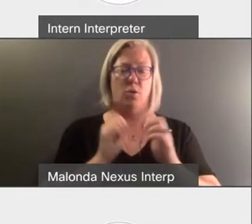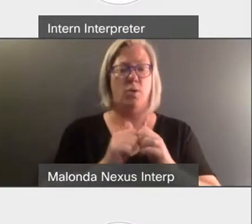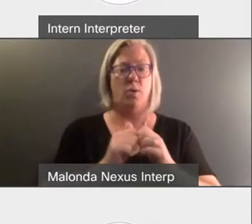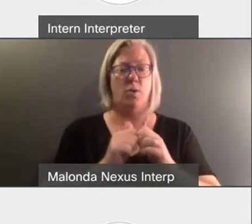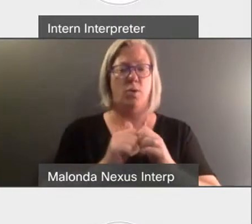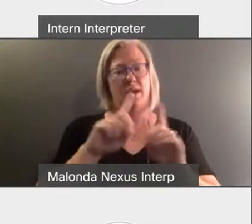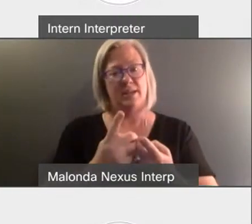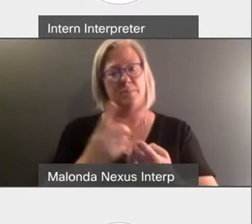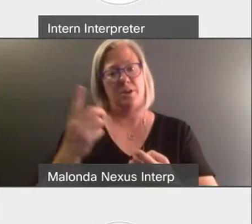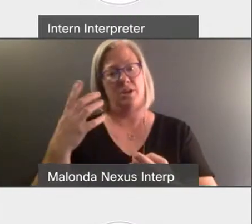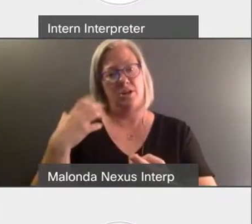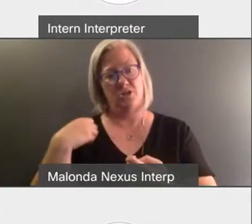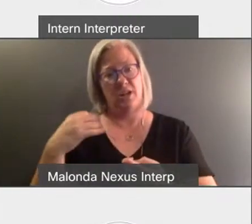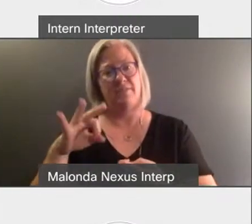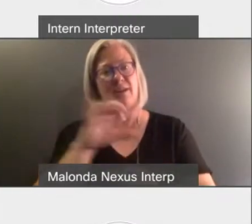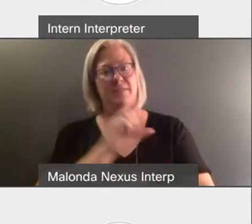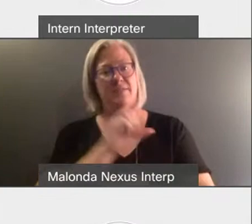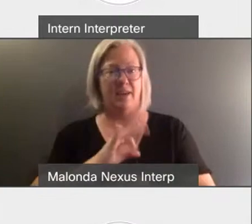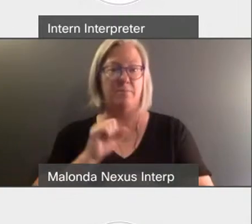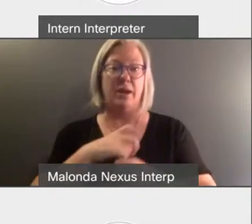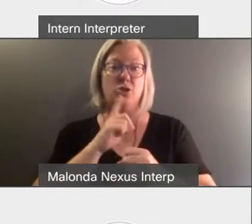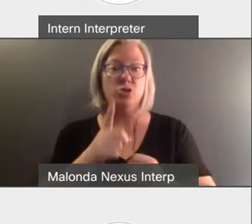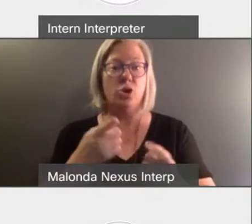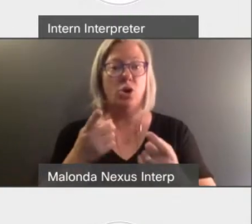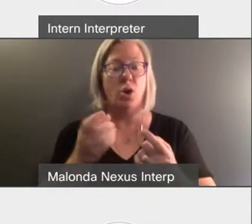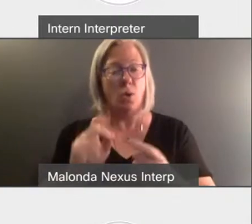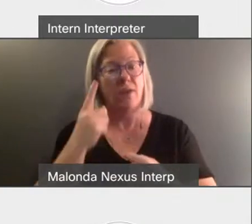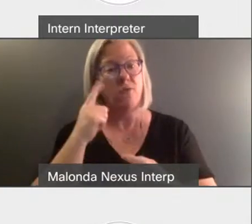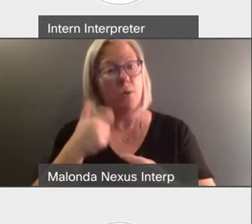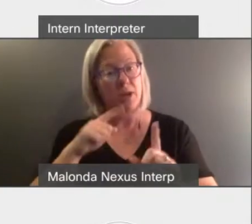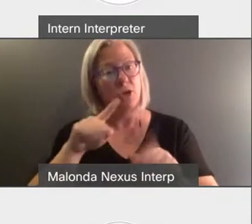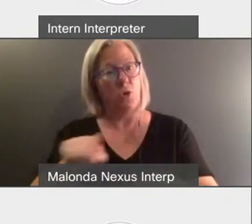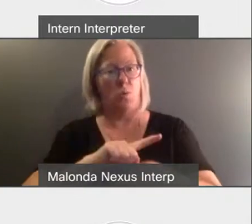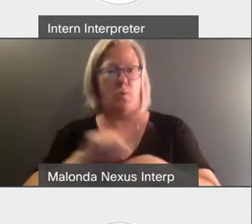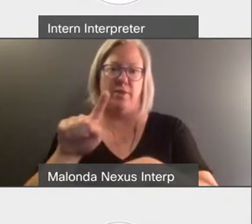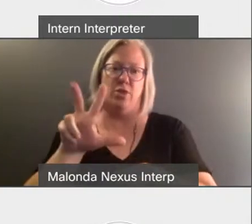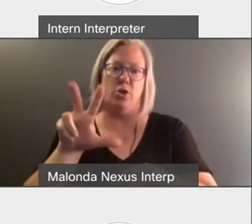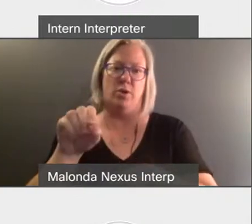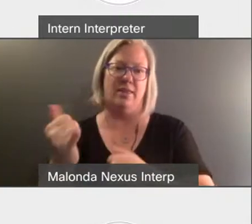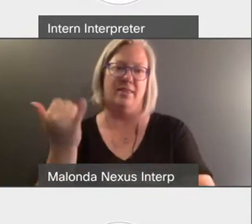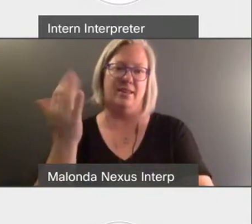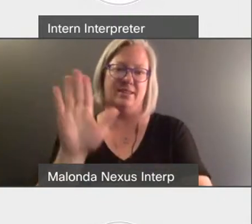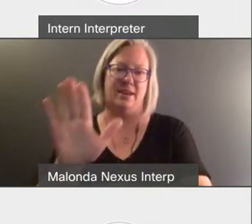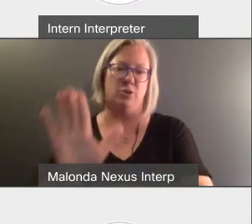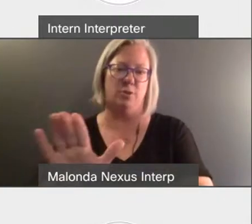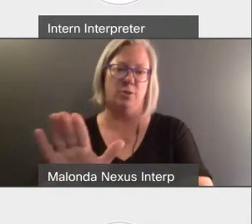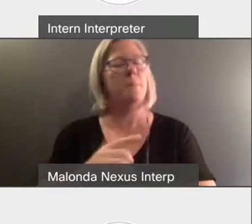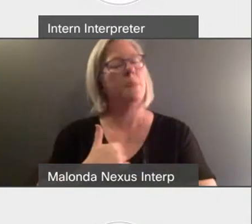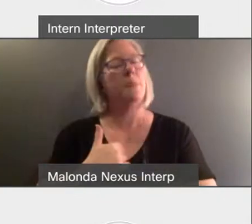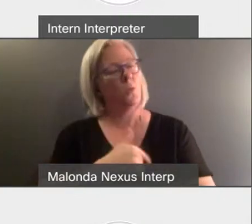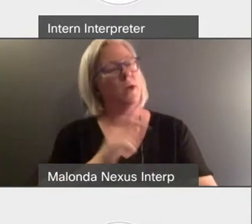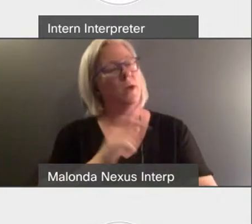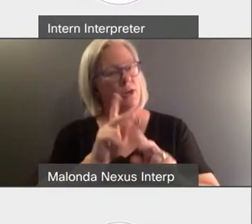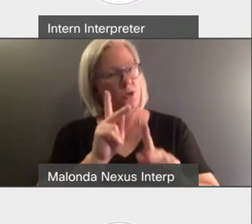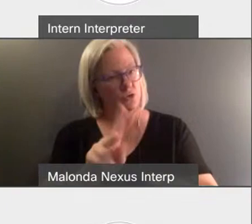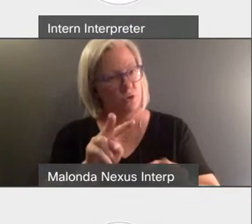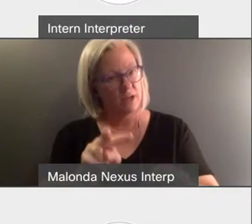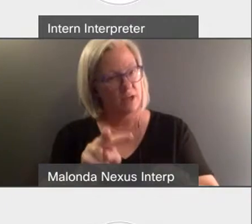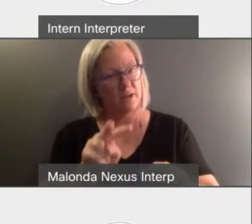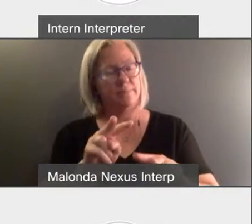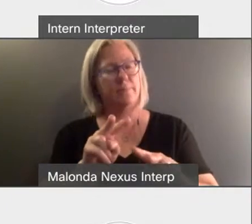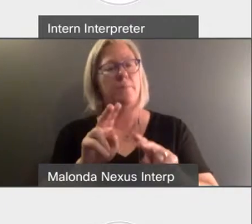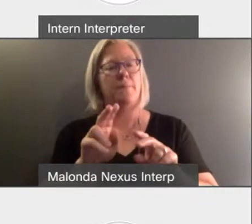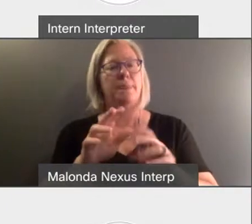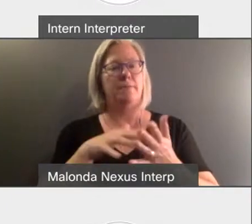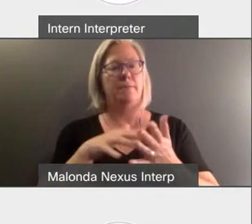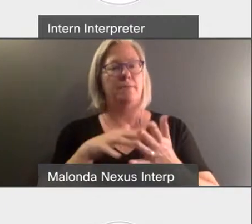sure that it was okay for me to go to the hearing that took place at 1:30 this afternoon. We need to keep our eye on the vulnerable populations, people who